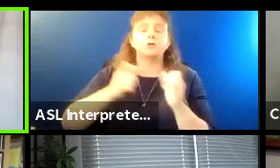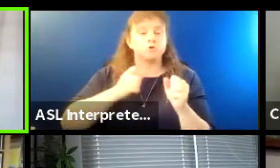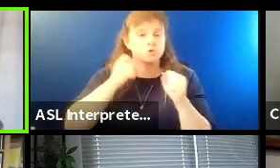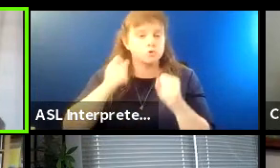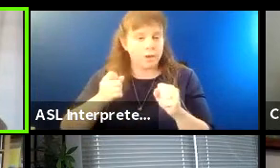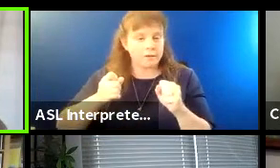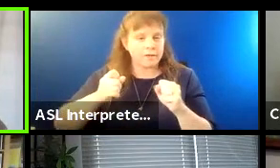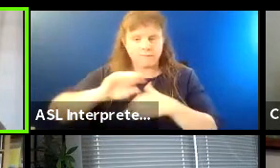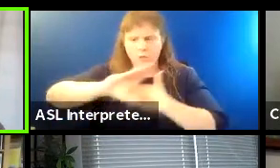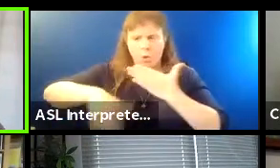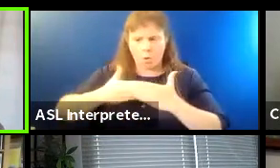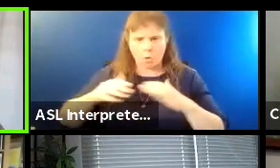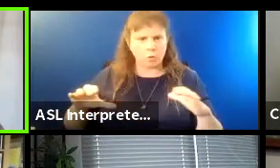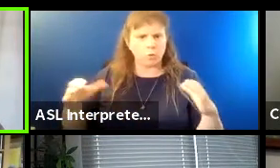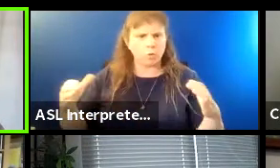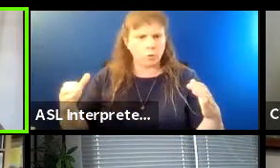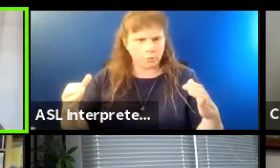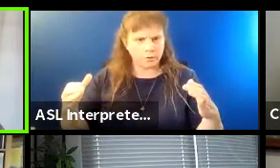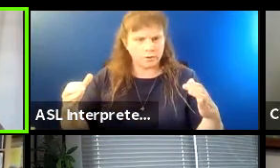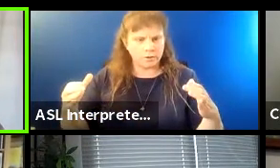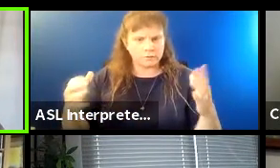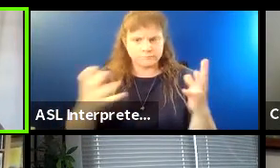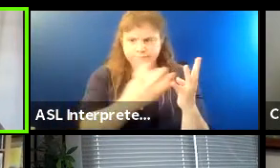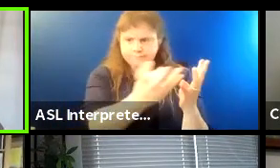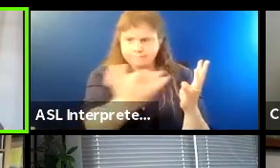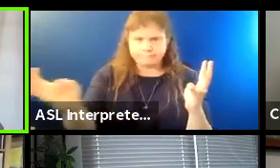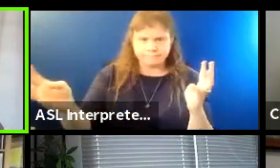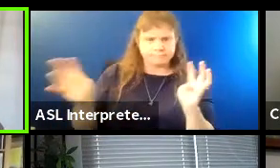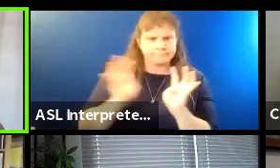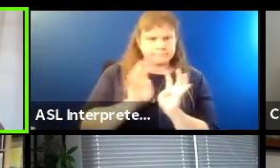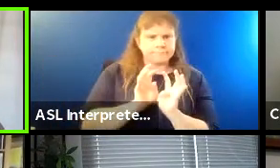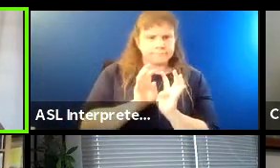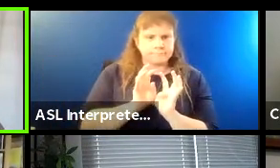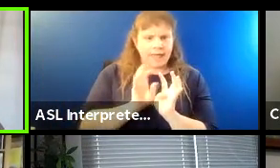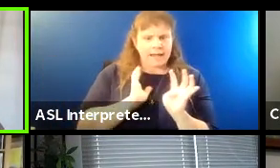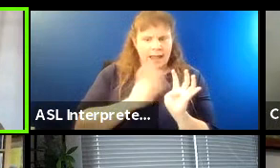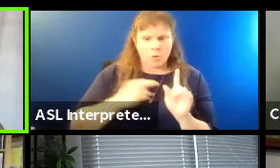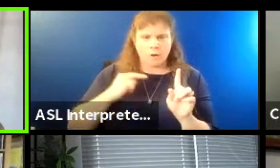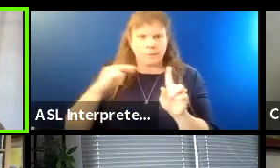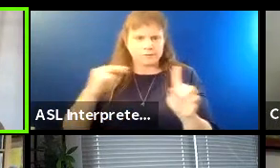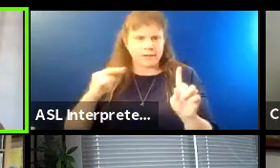and our broad community voices.